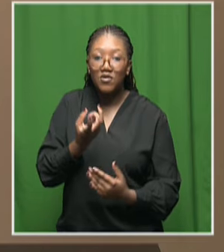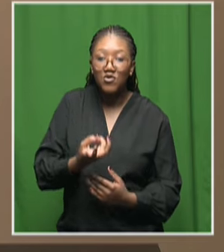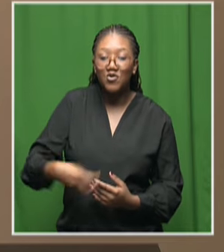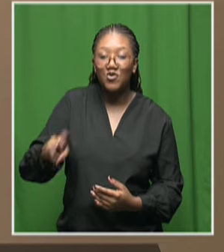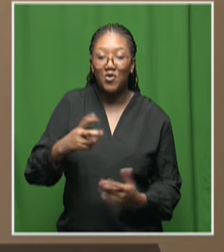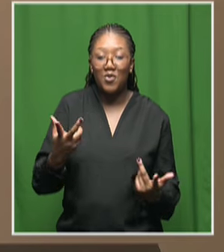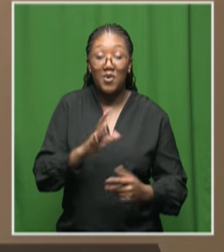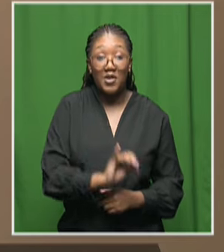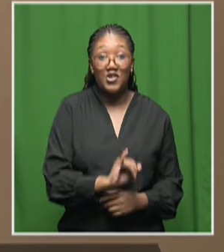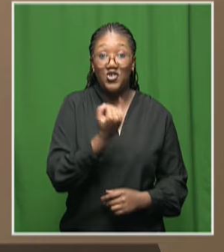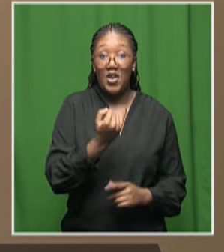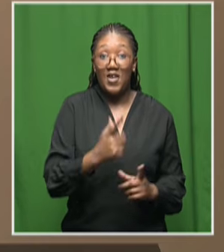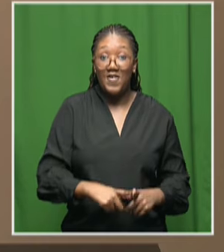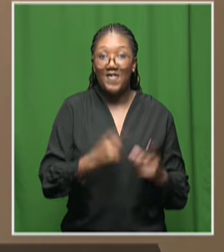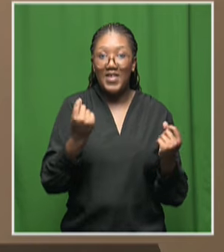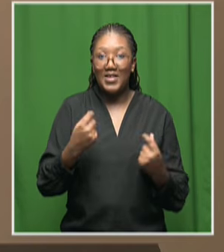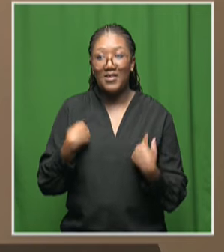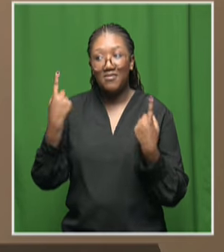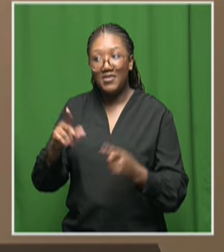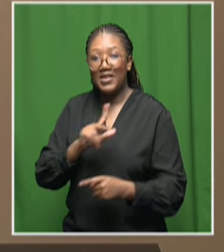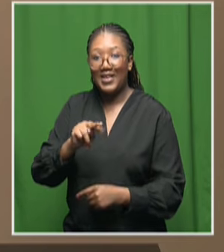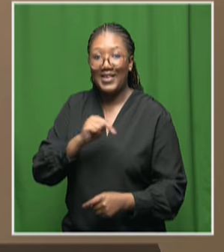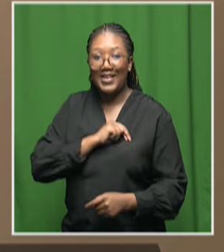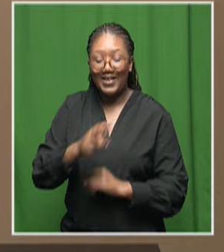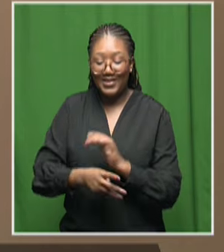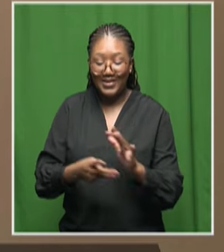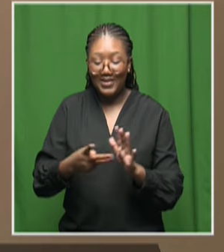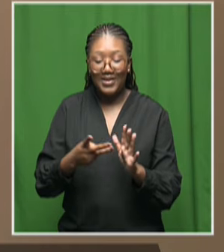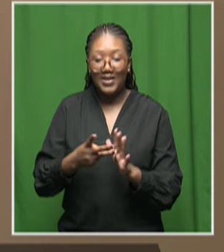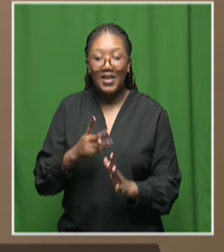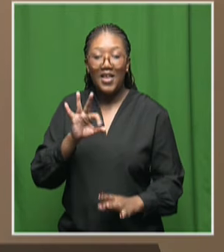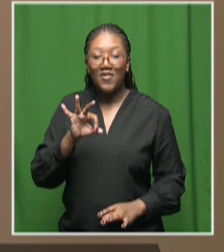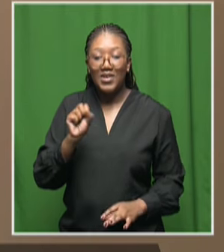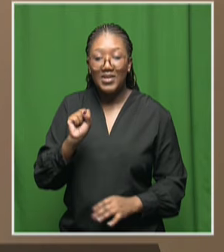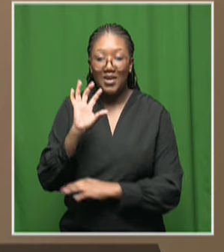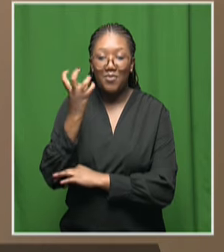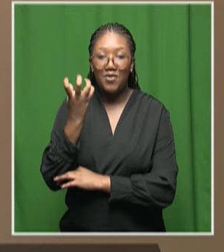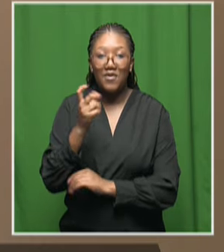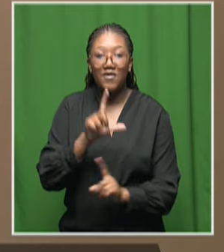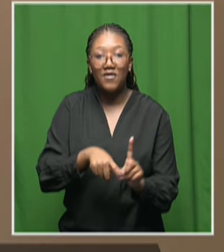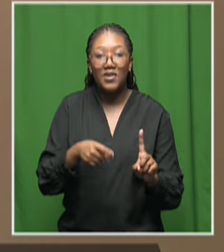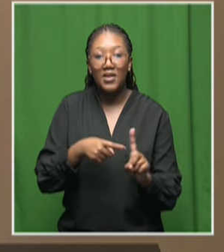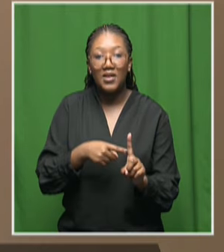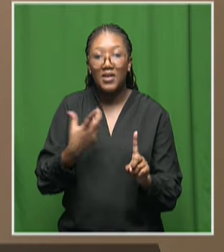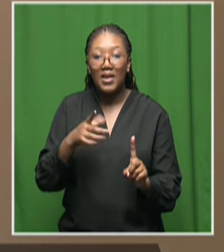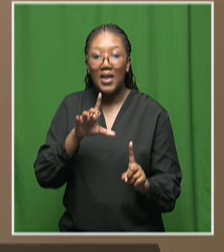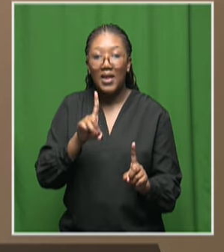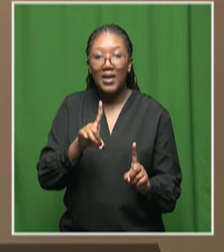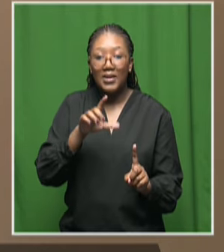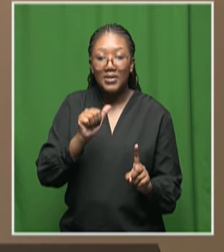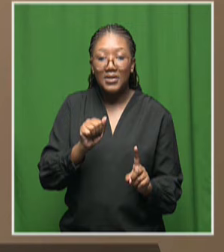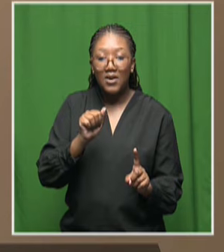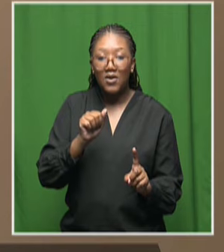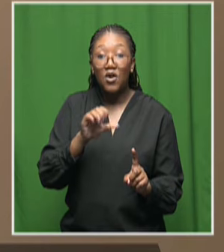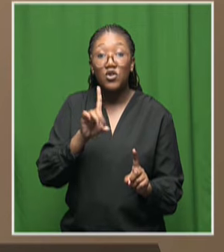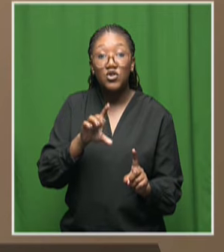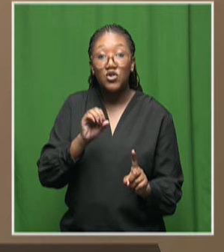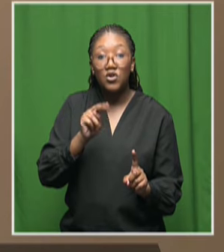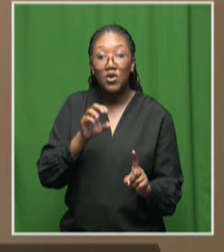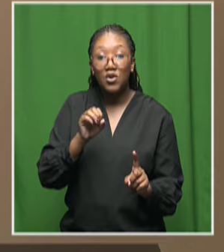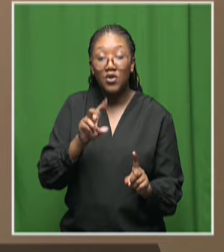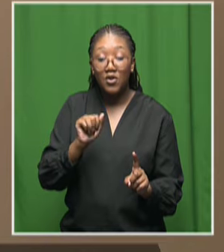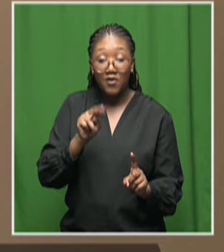moving on to KwaZulu-Natal's gallery and finishing off in Bloemfontein. While Donavan Mynhardt, curator at the Rust-en-Vrede Gallery, now joins us virtually.